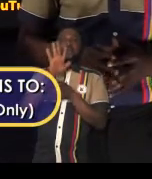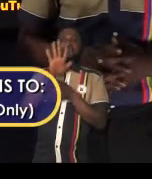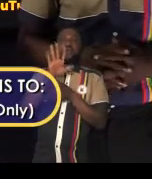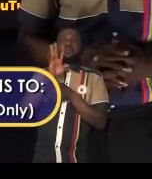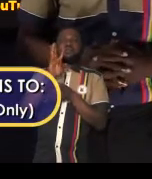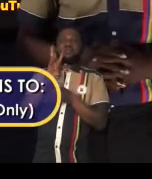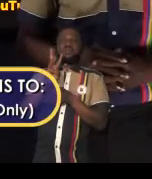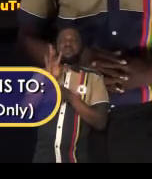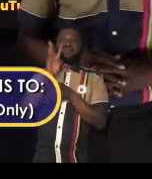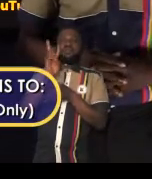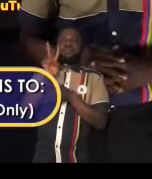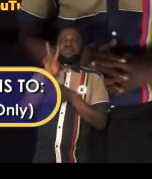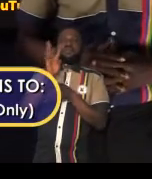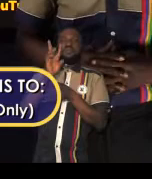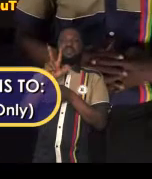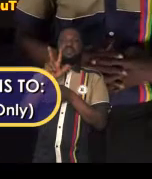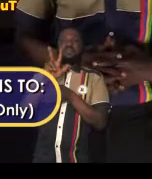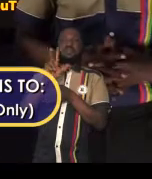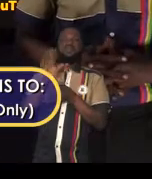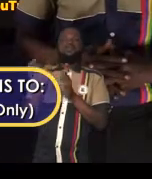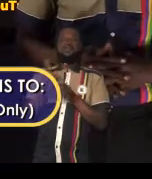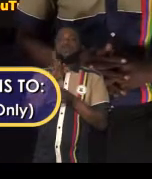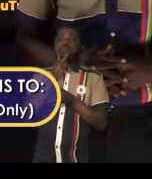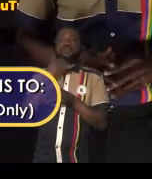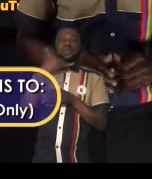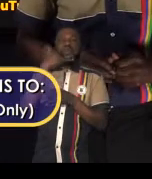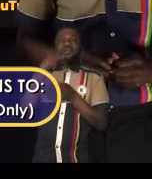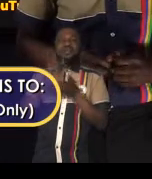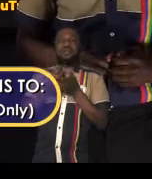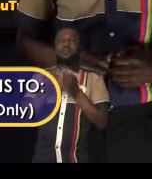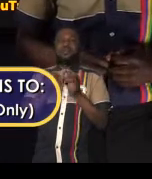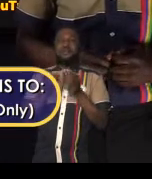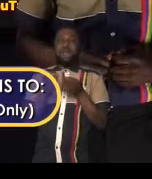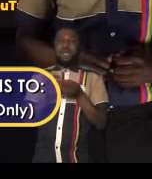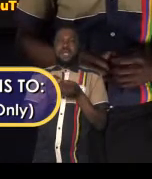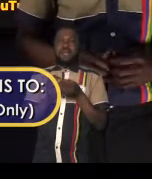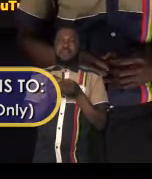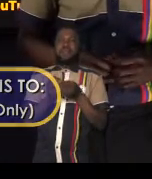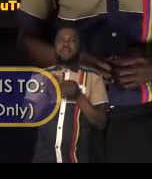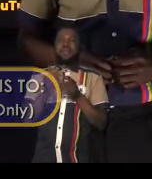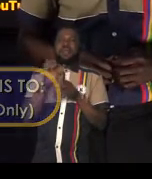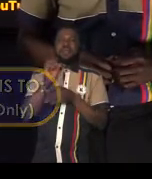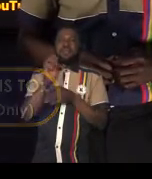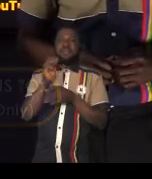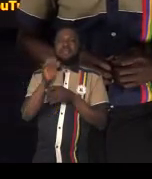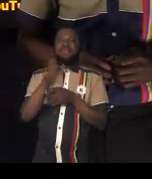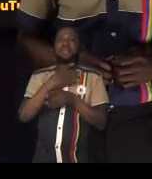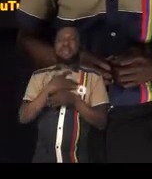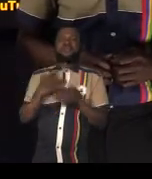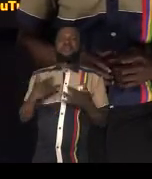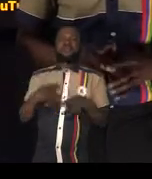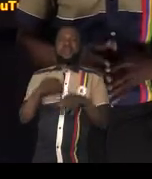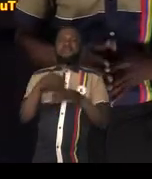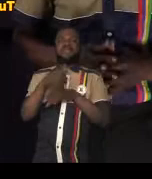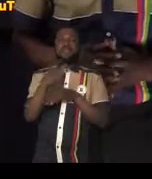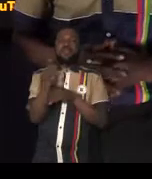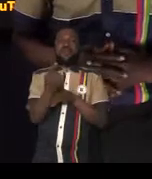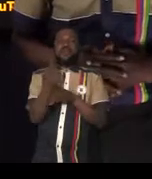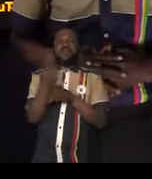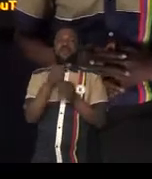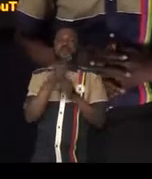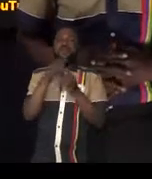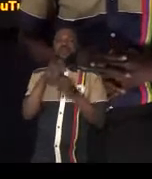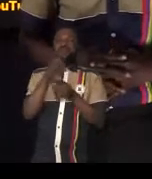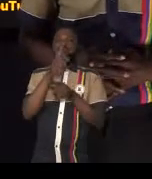5086 5663. Please do not call that number. SMS and WhatsApp messages